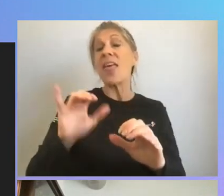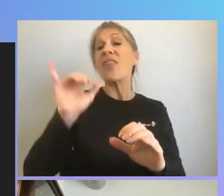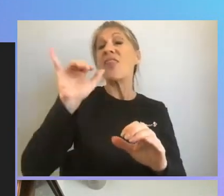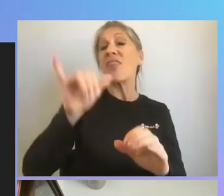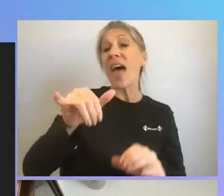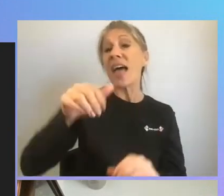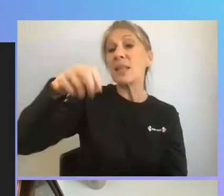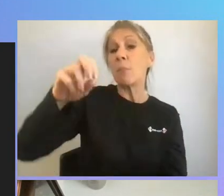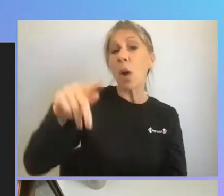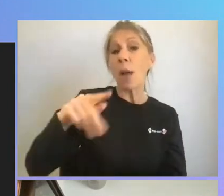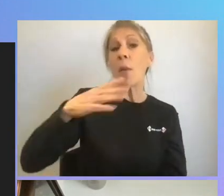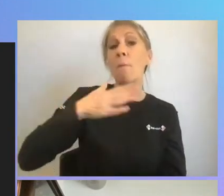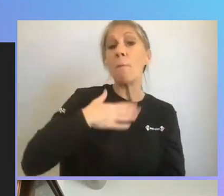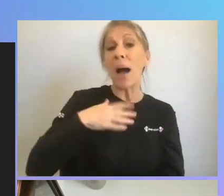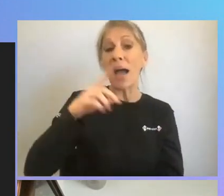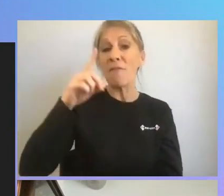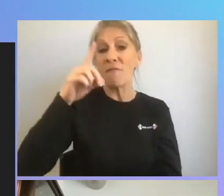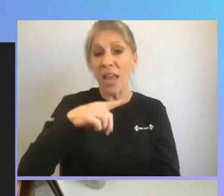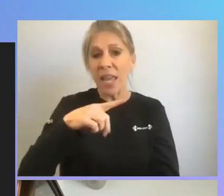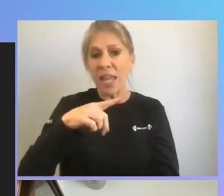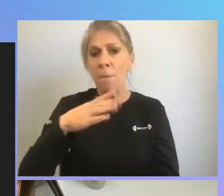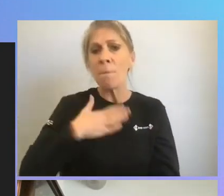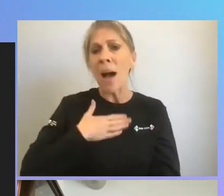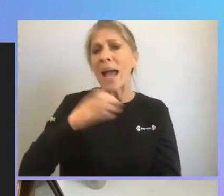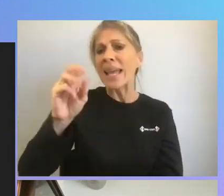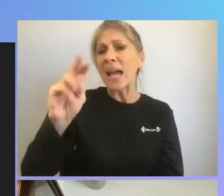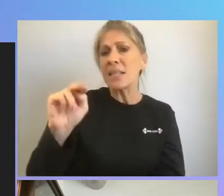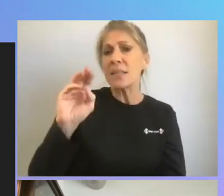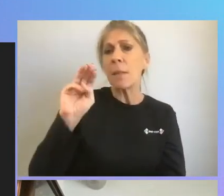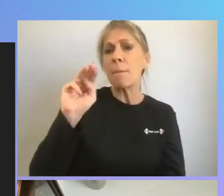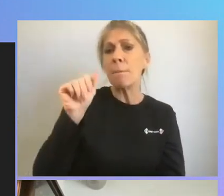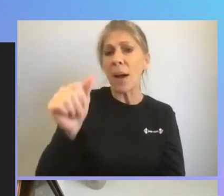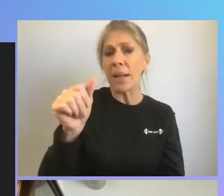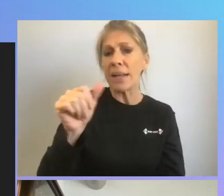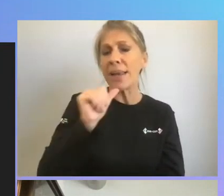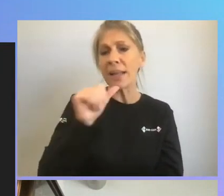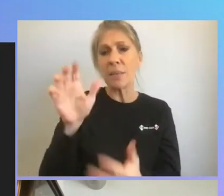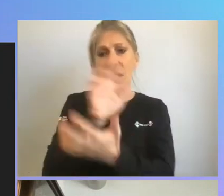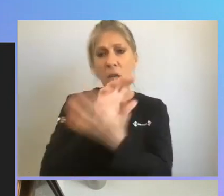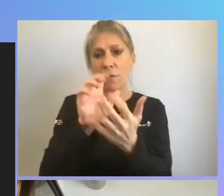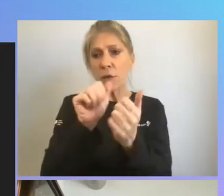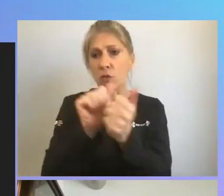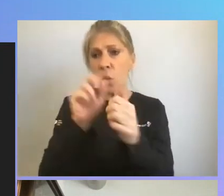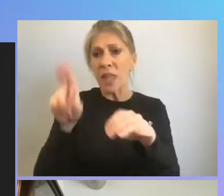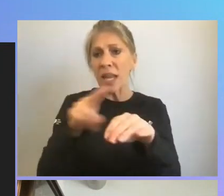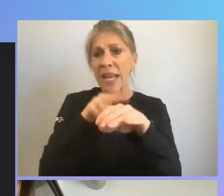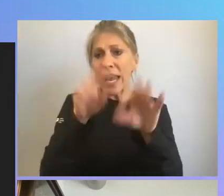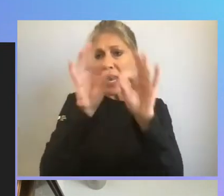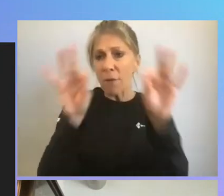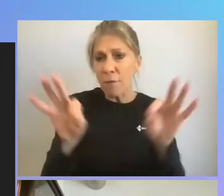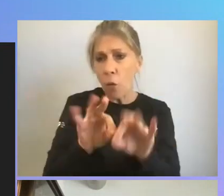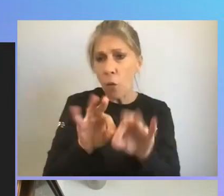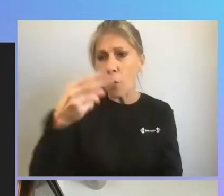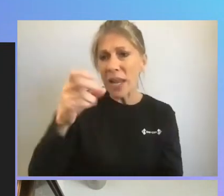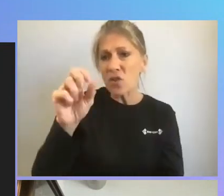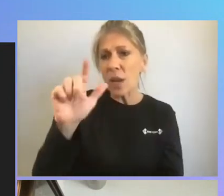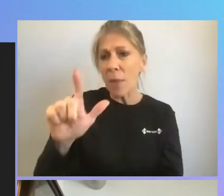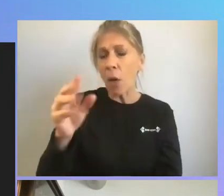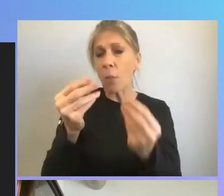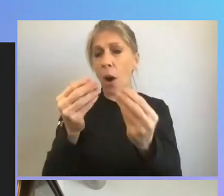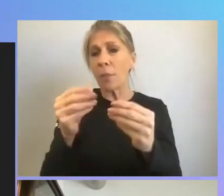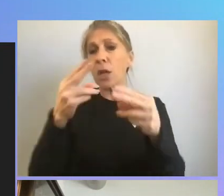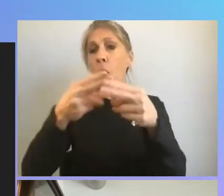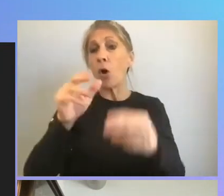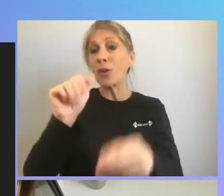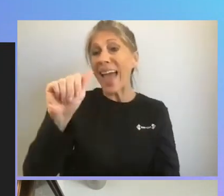my custom button component. That's not to be confused with the native form HTML property called action. This is